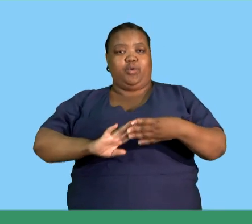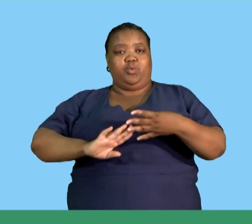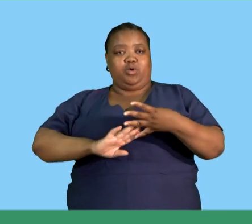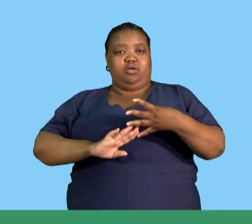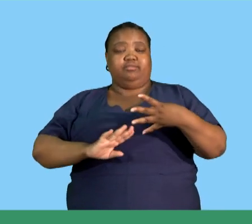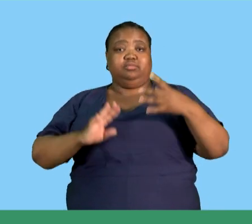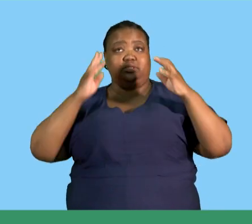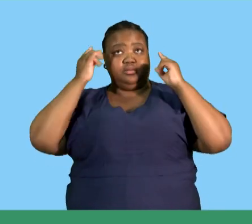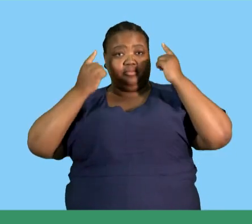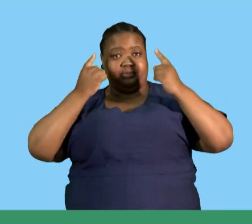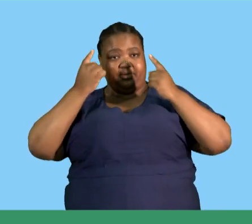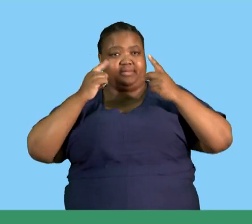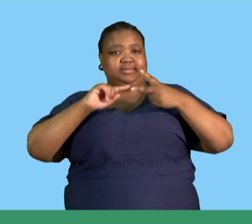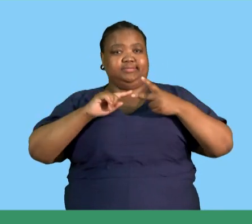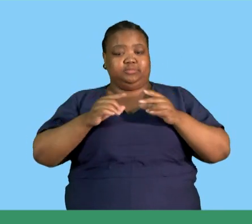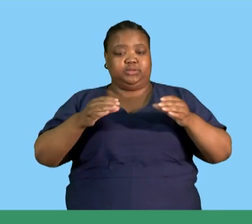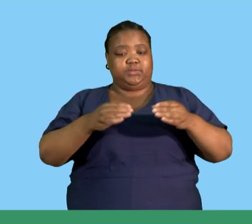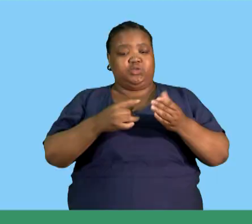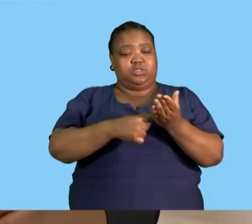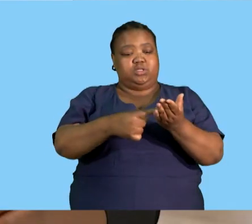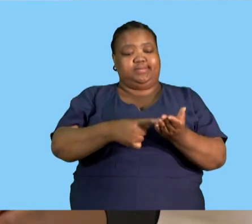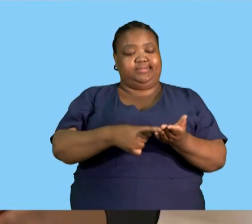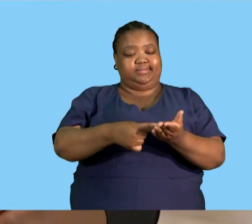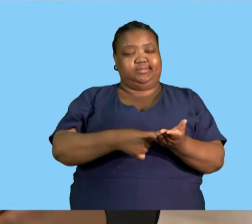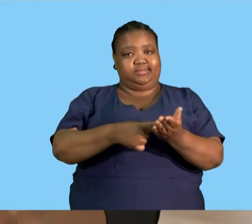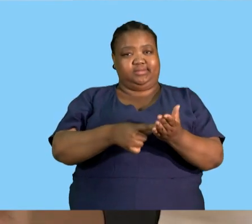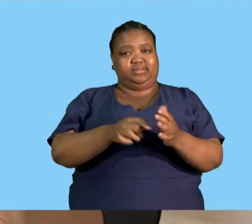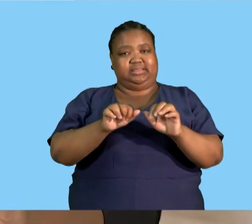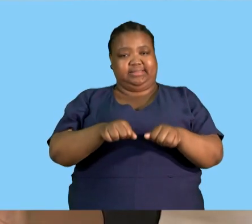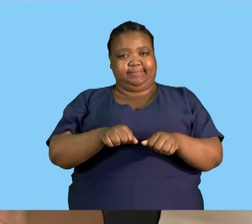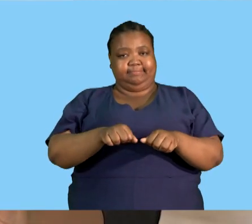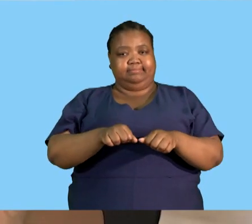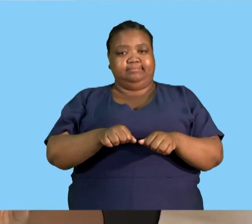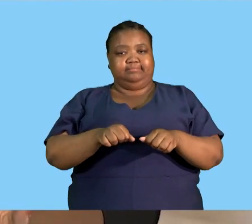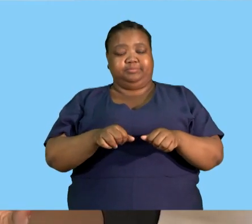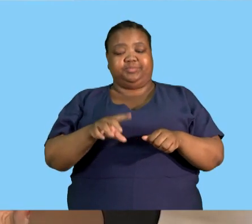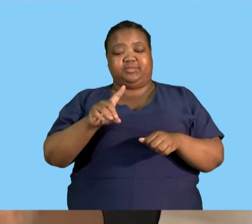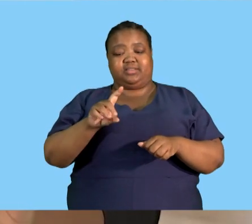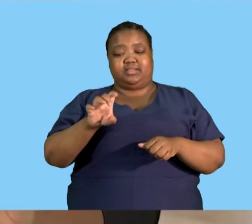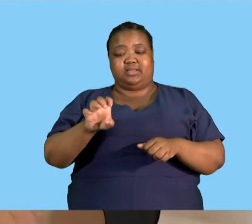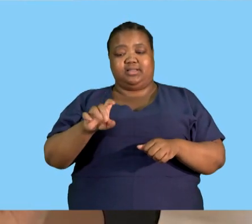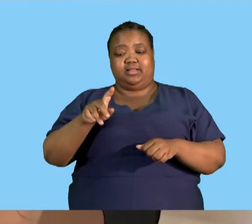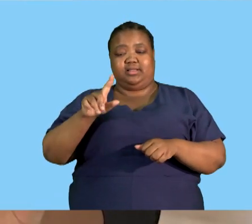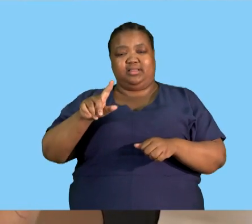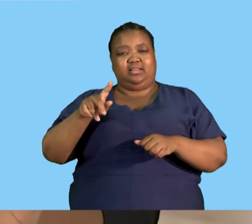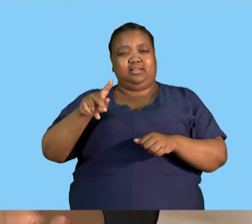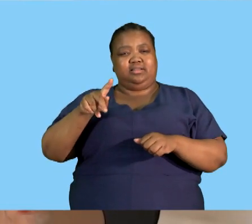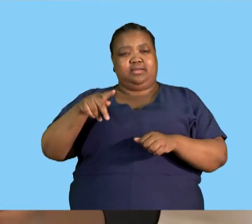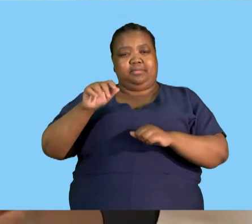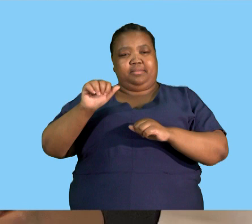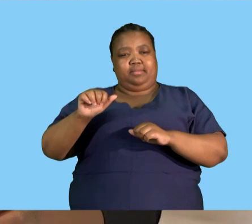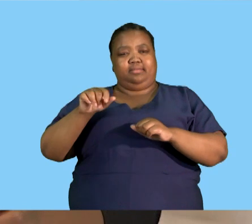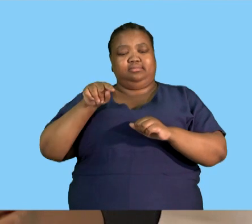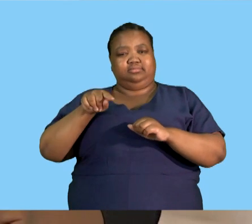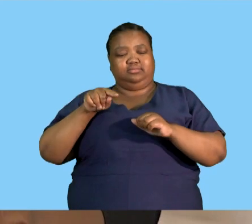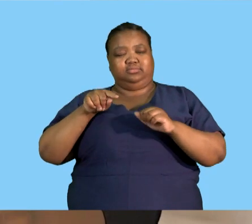brainstorming, nominal group technique, force field analysis, and Delphi technique. However, for this lesson, we